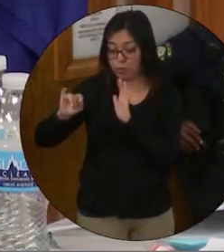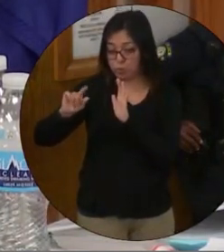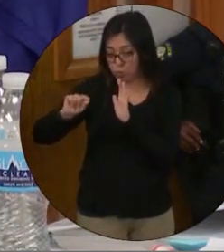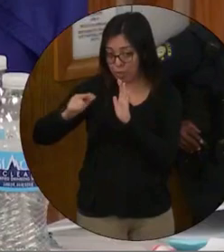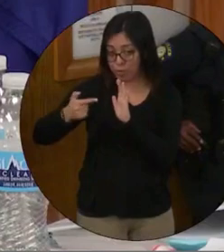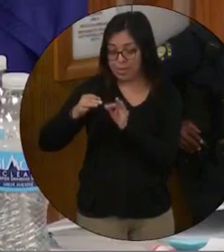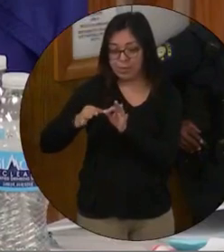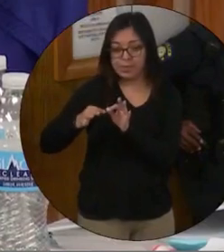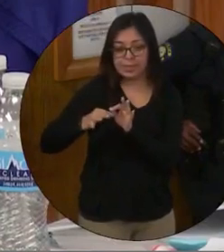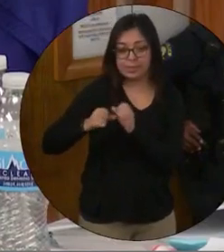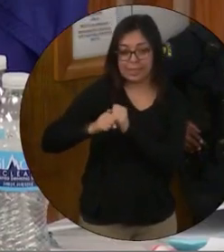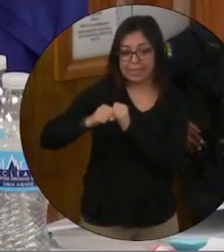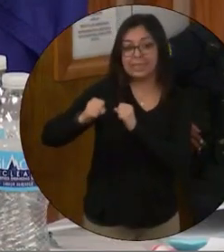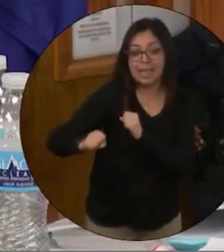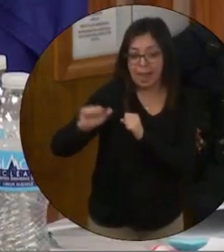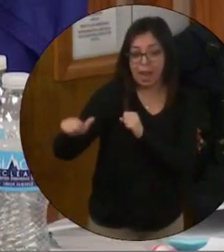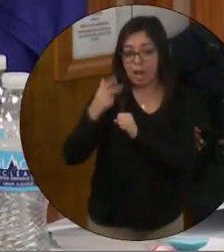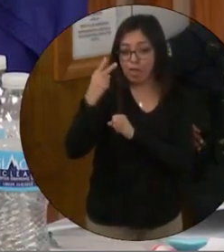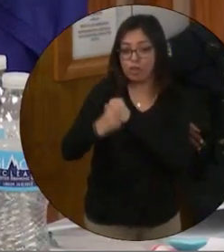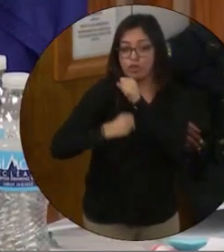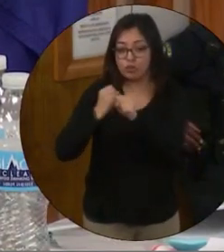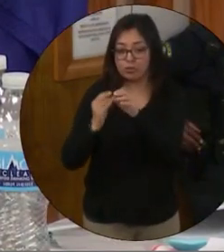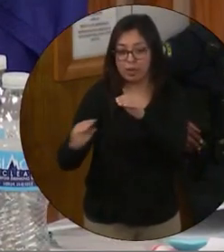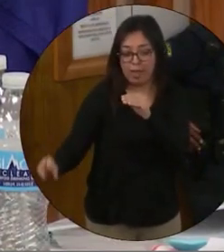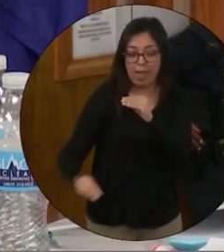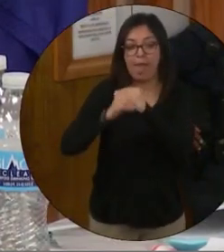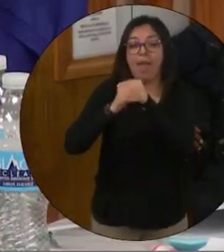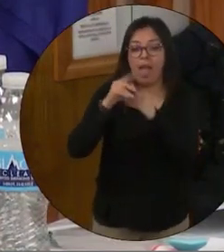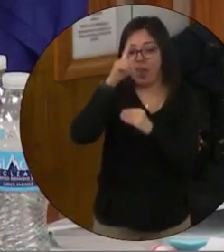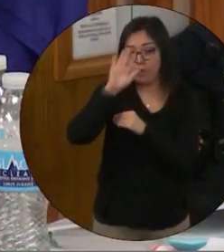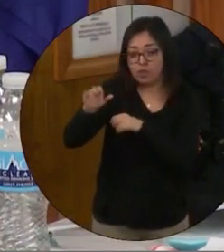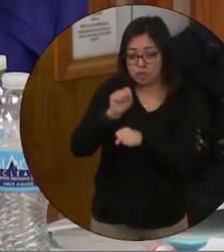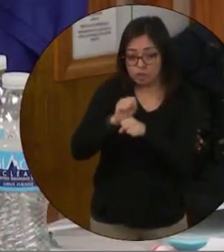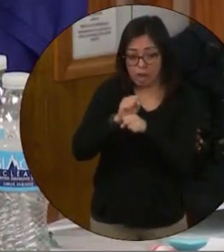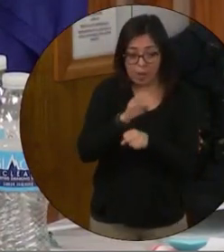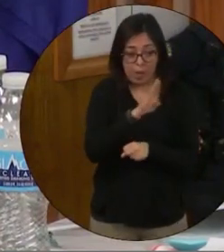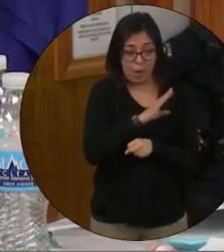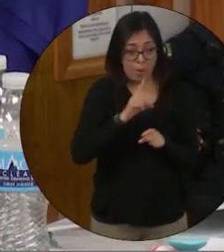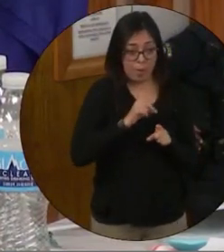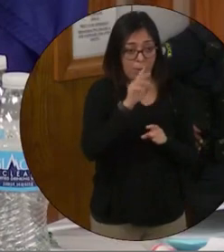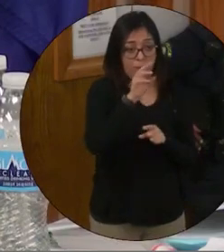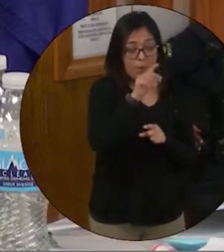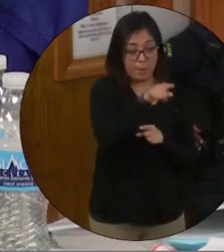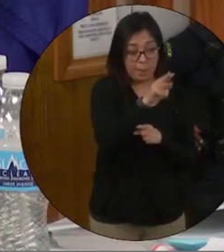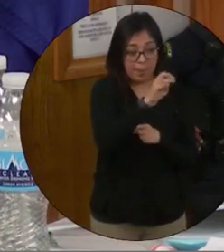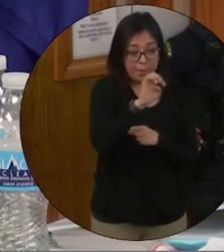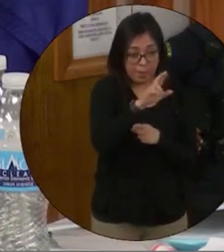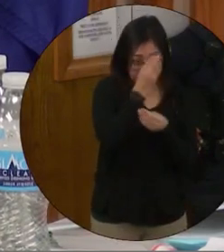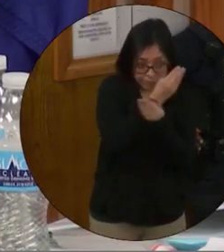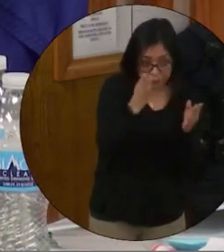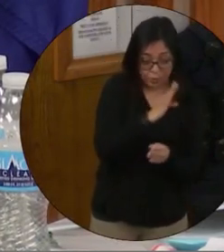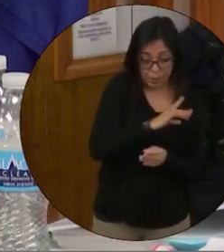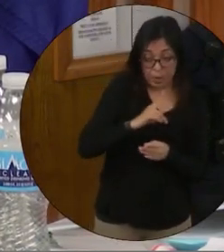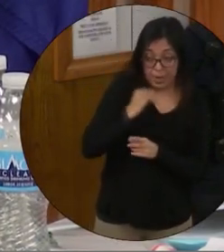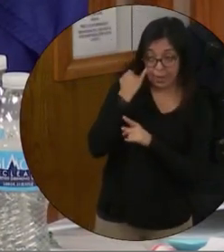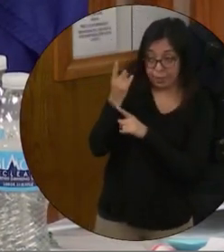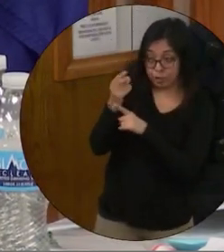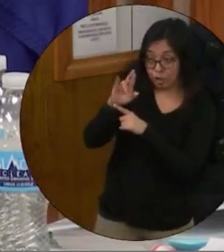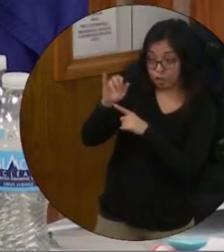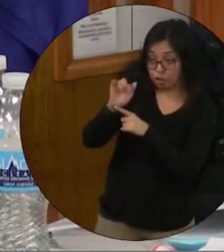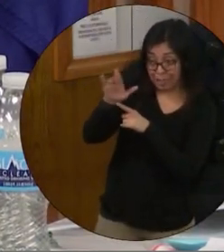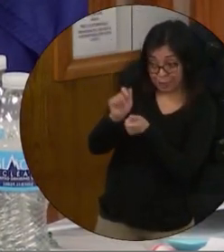default, and another 2 years had been added to the term of the employment. Board Attorney Mary Ann Miller advised the Board of Trustees that if Dr. Jara's